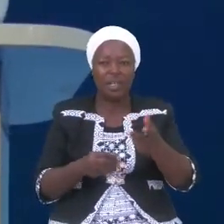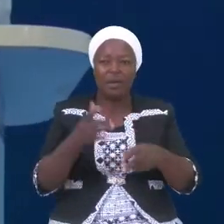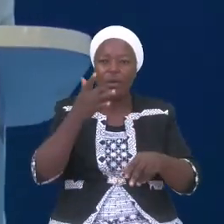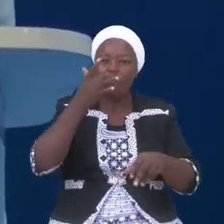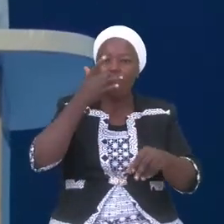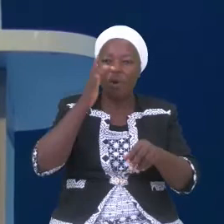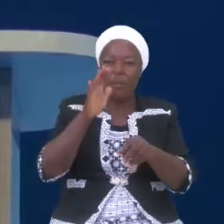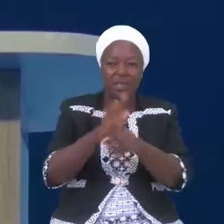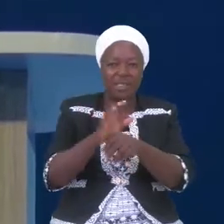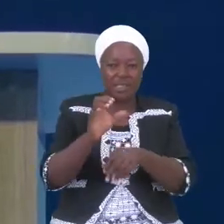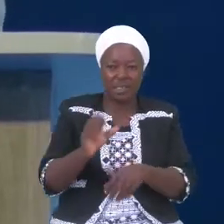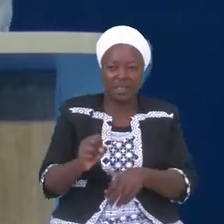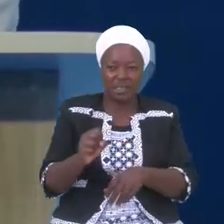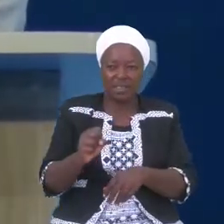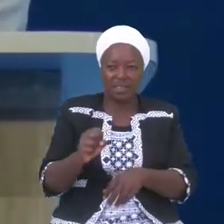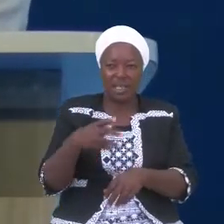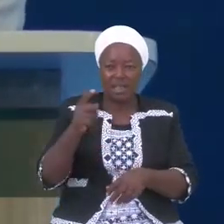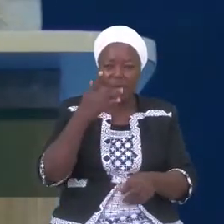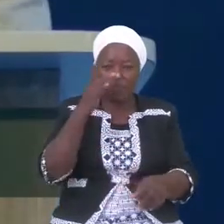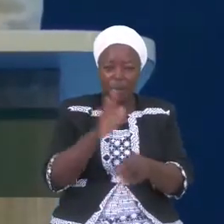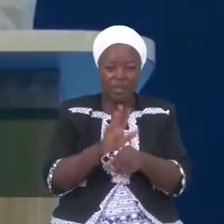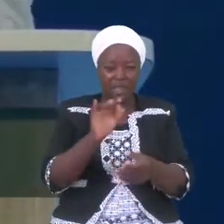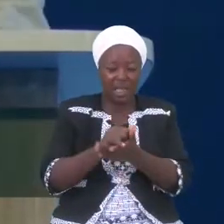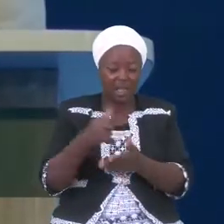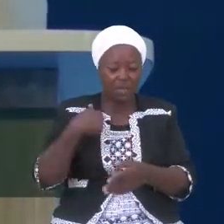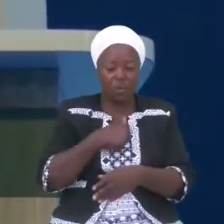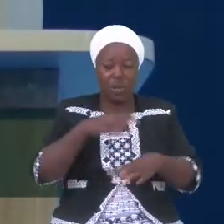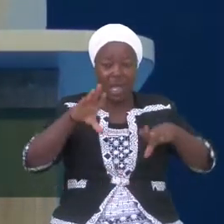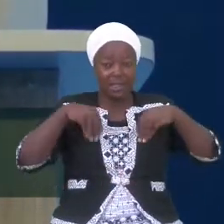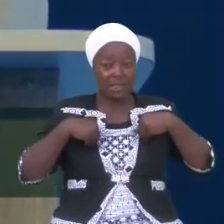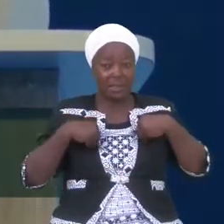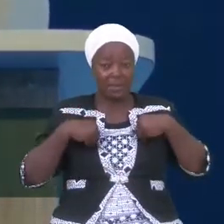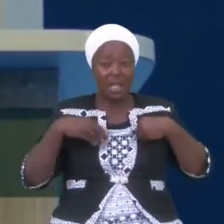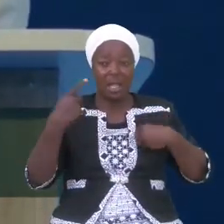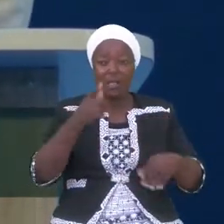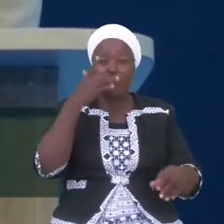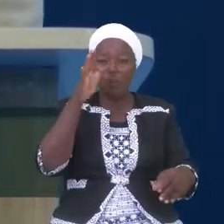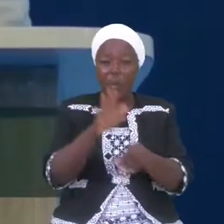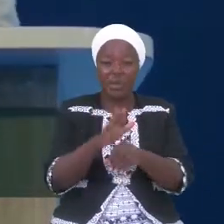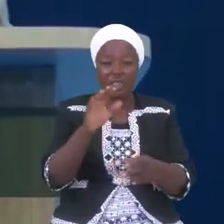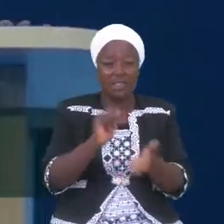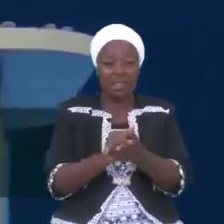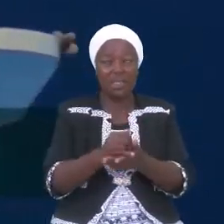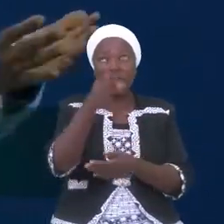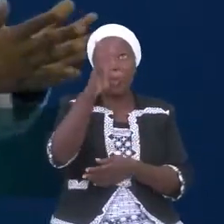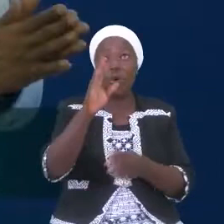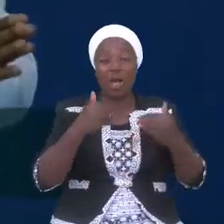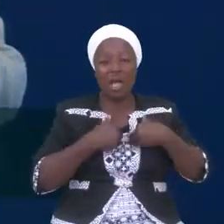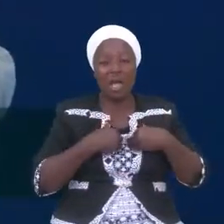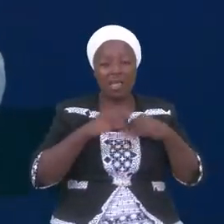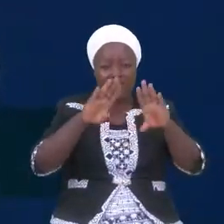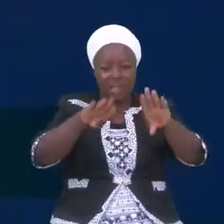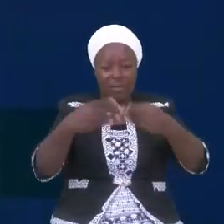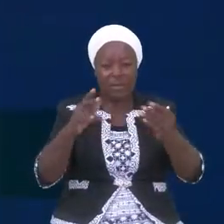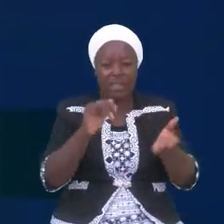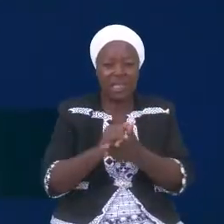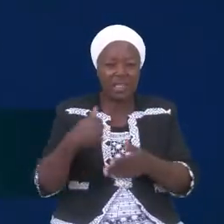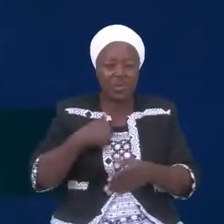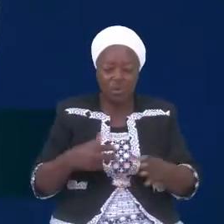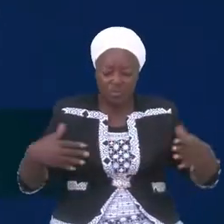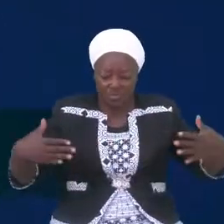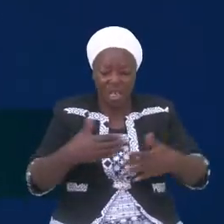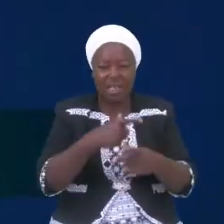The promises we embrace. The promises that God has given, that we embrace, and